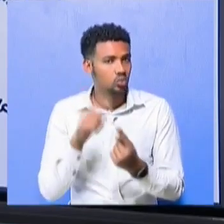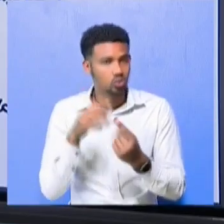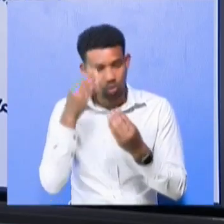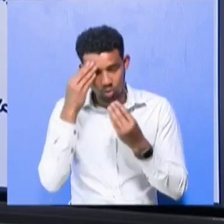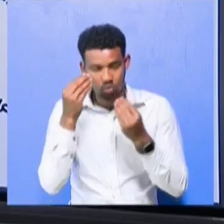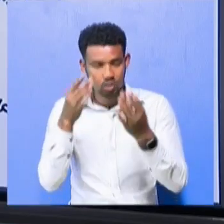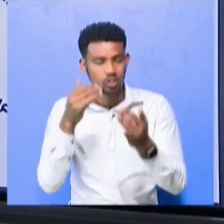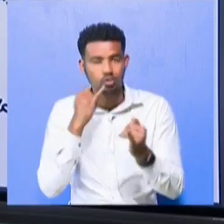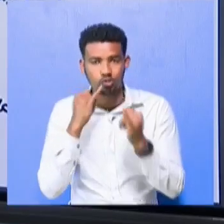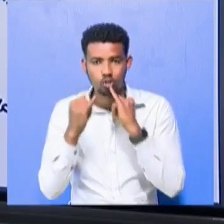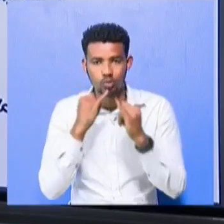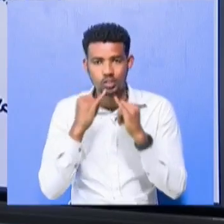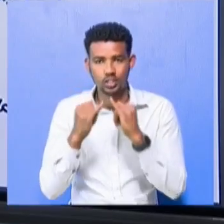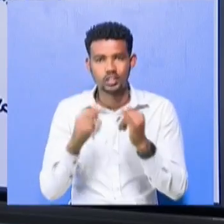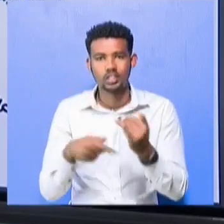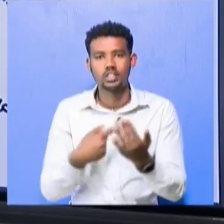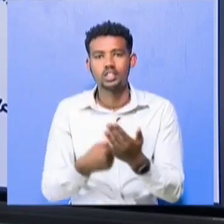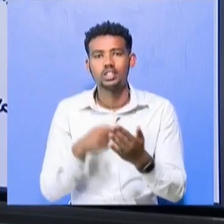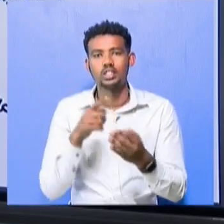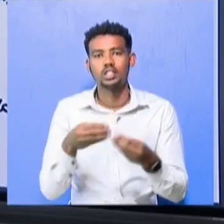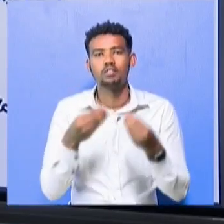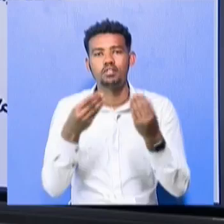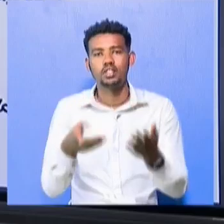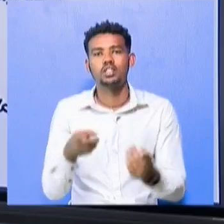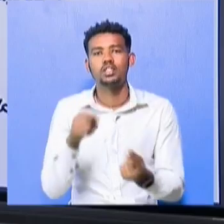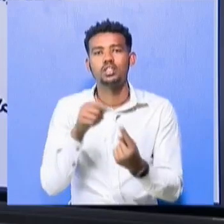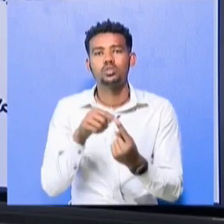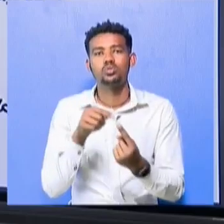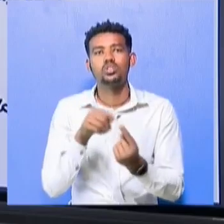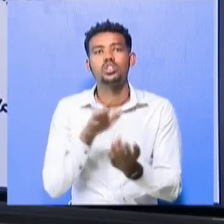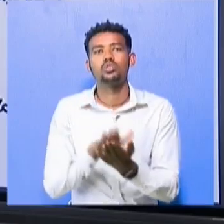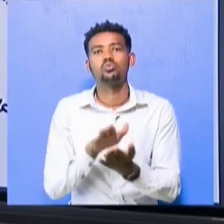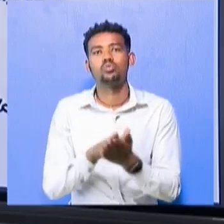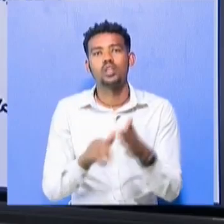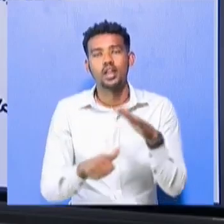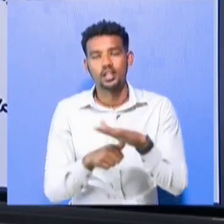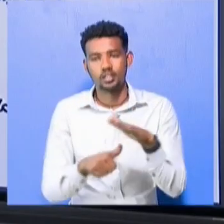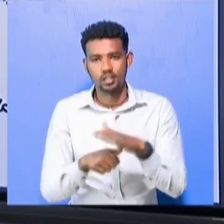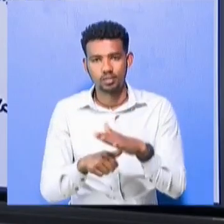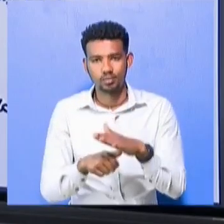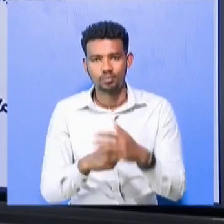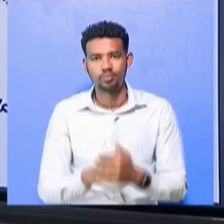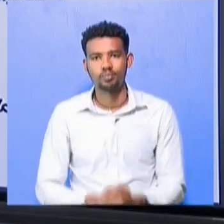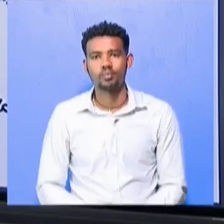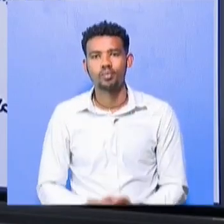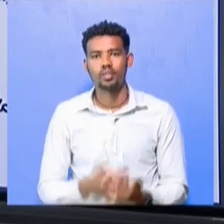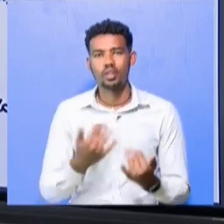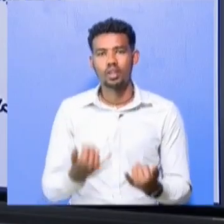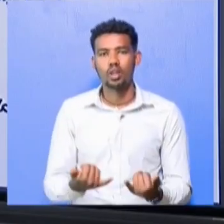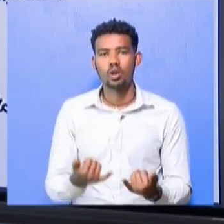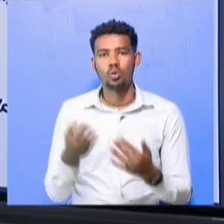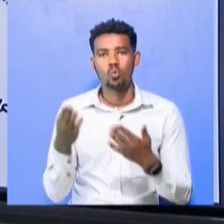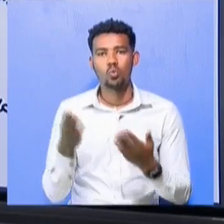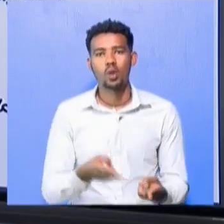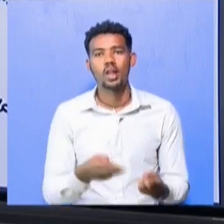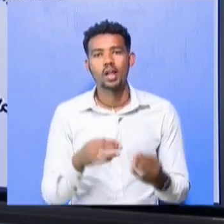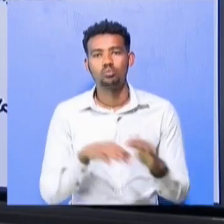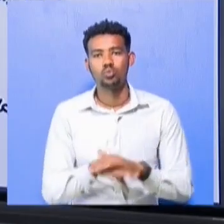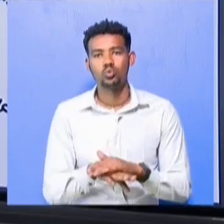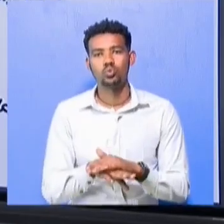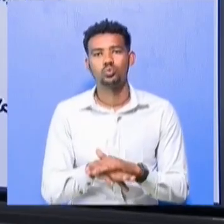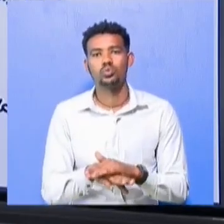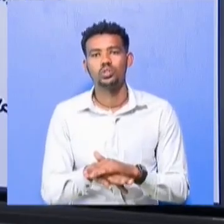information that is given by the school director. Now, I'm welcome to talk about